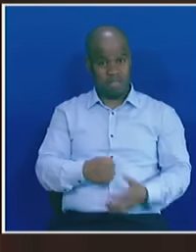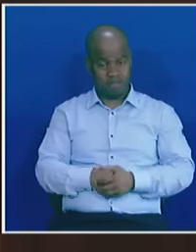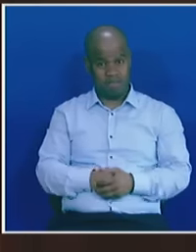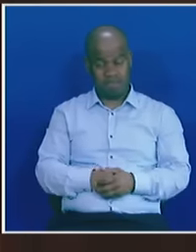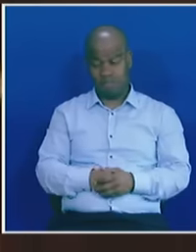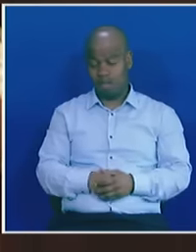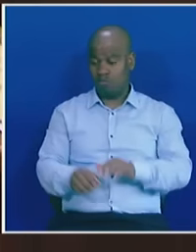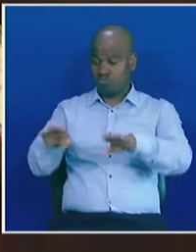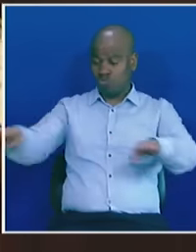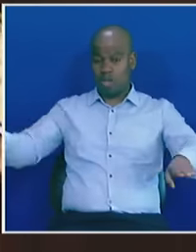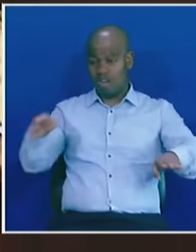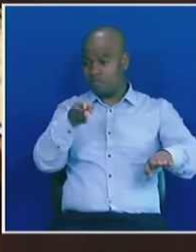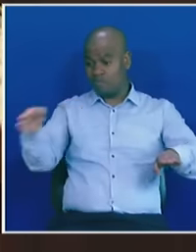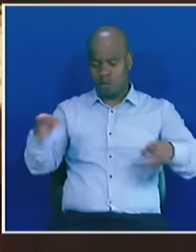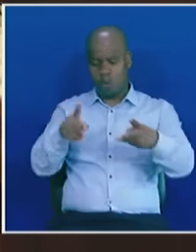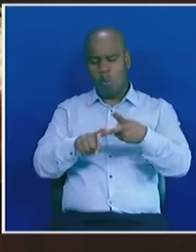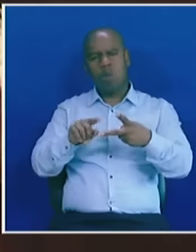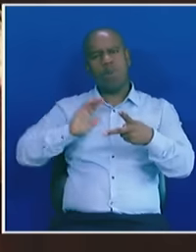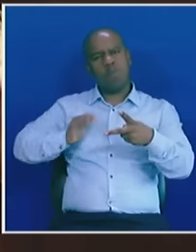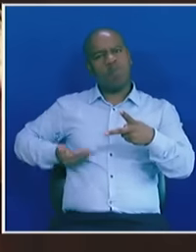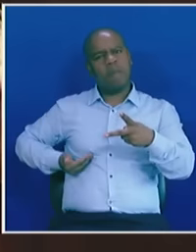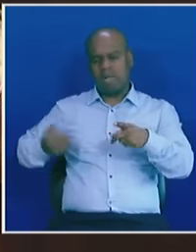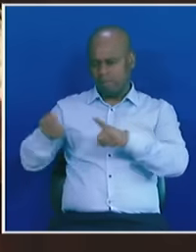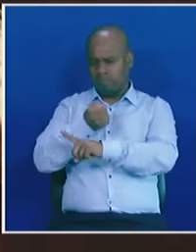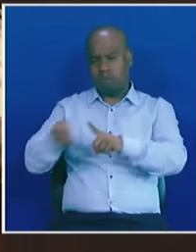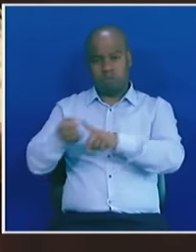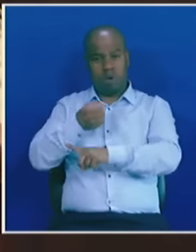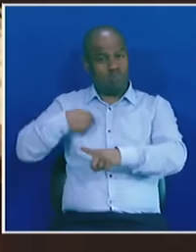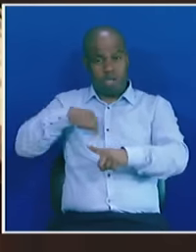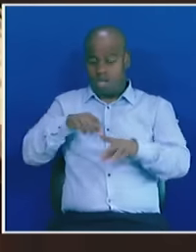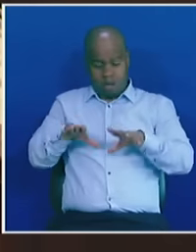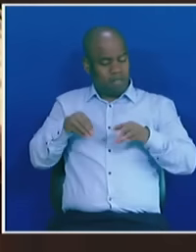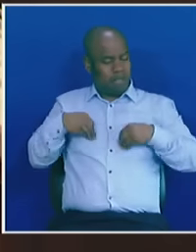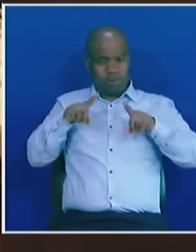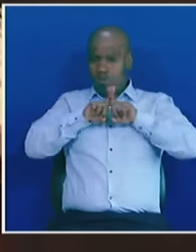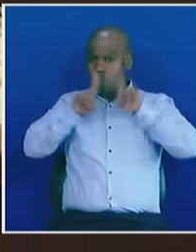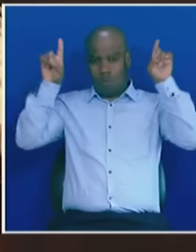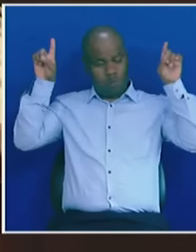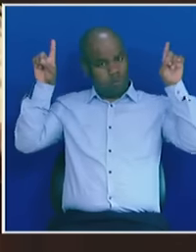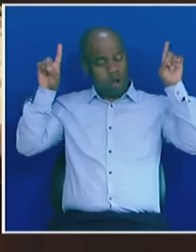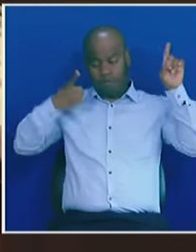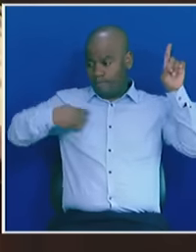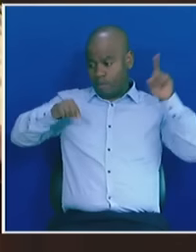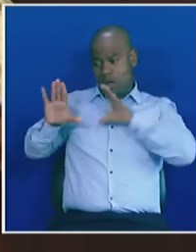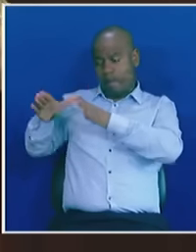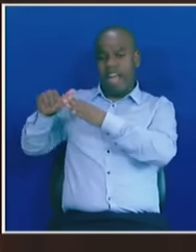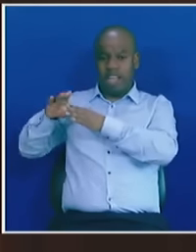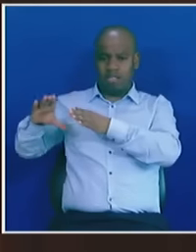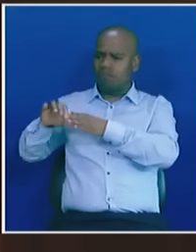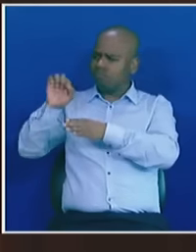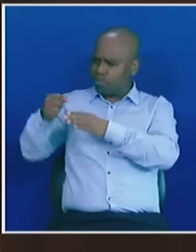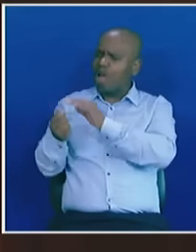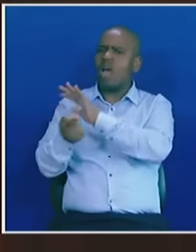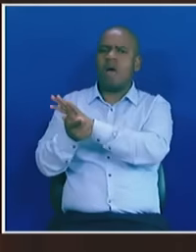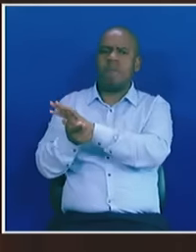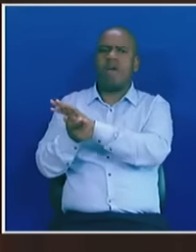kwezingane nabomama asihambisani nako si-African National Congress. Kwenzekile eKamil